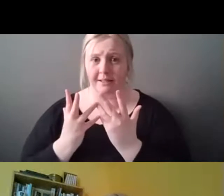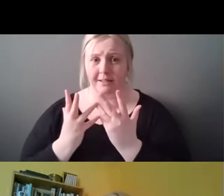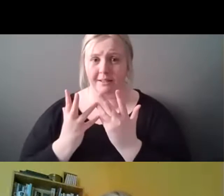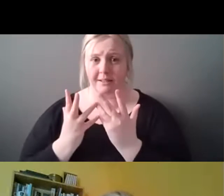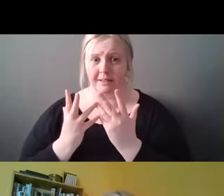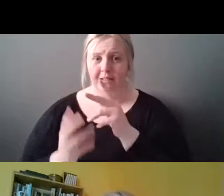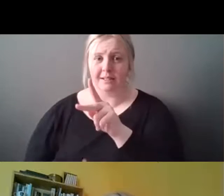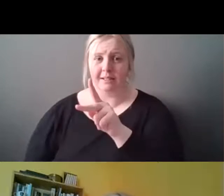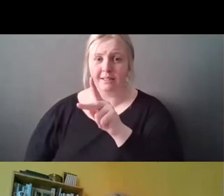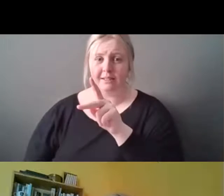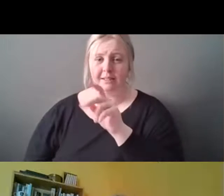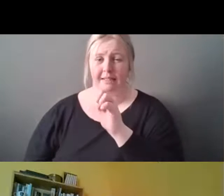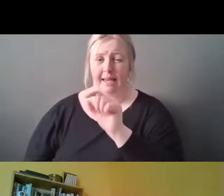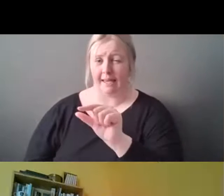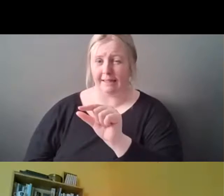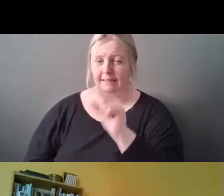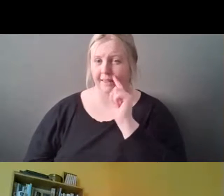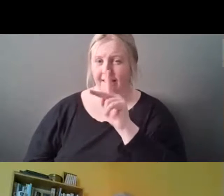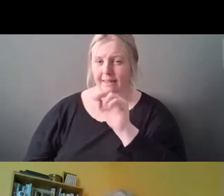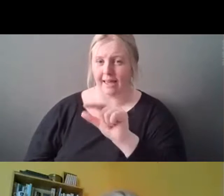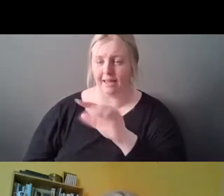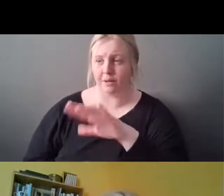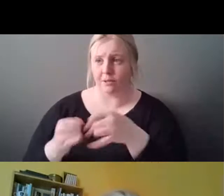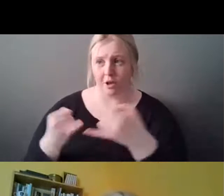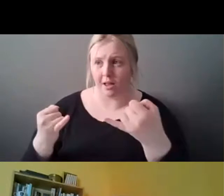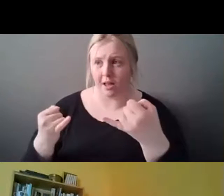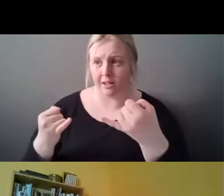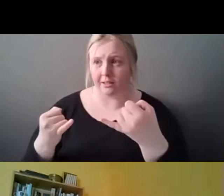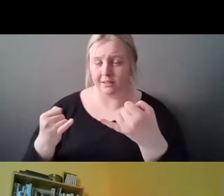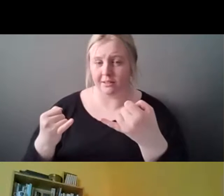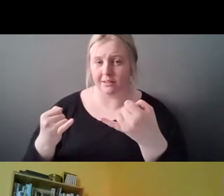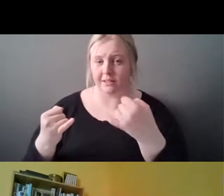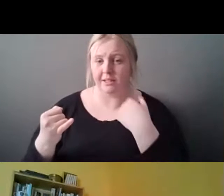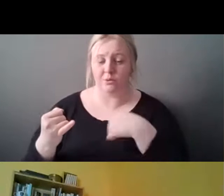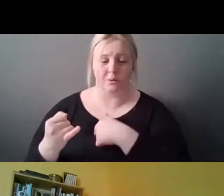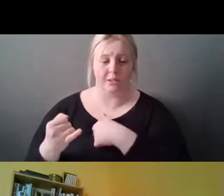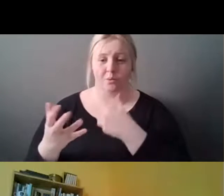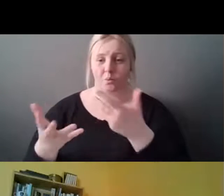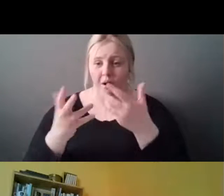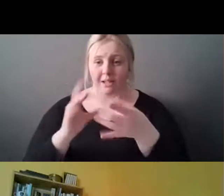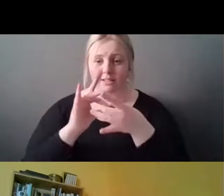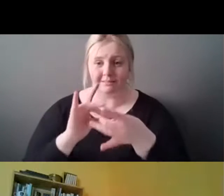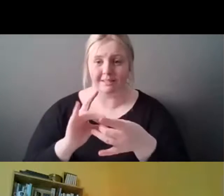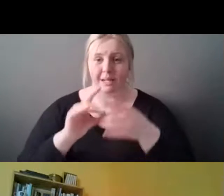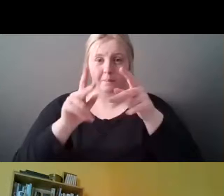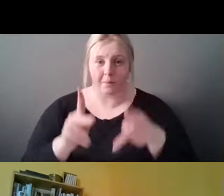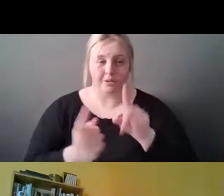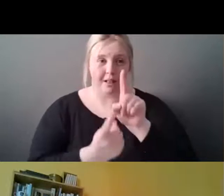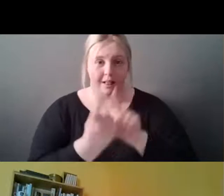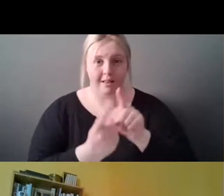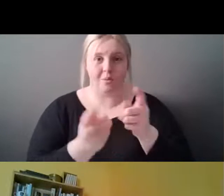was online this year because we were so desperate to connect with you guys. So